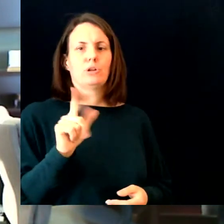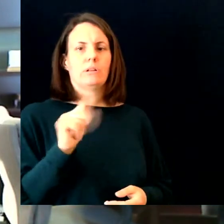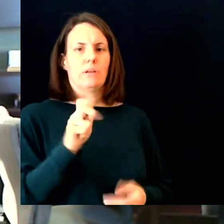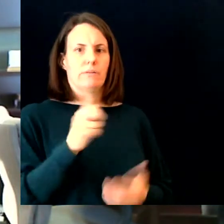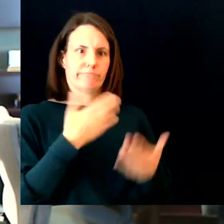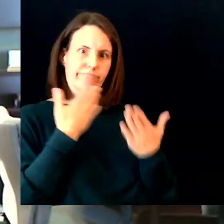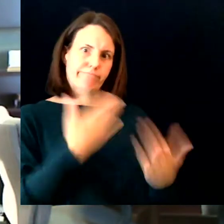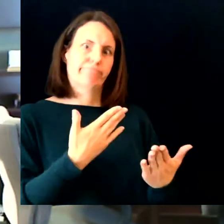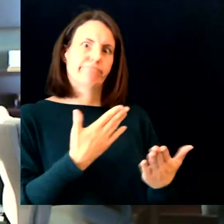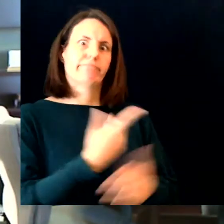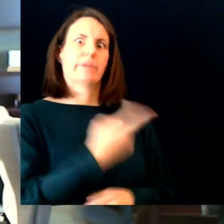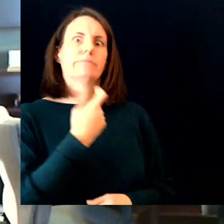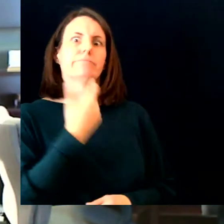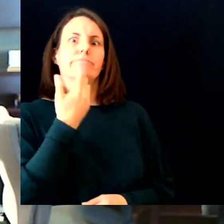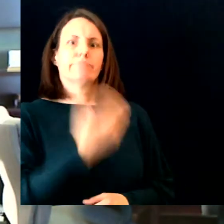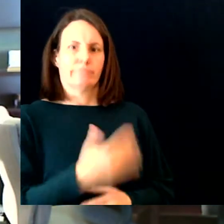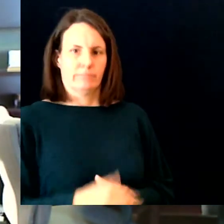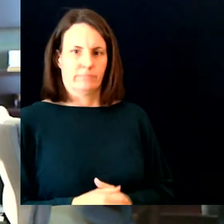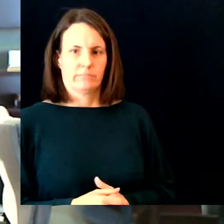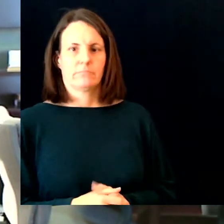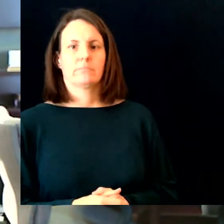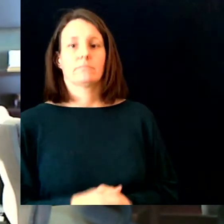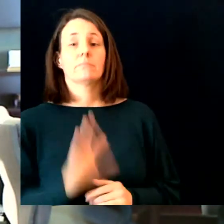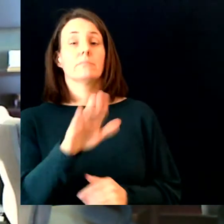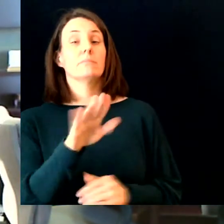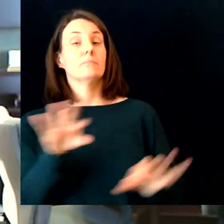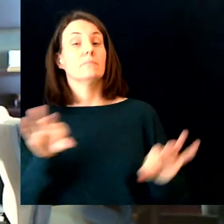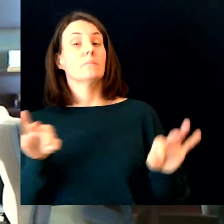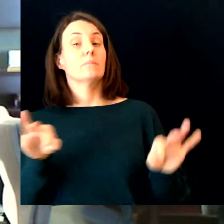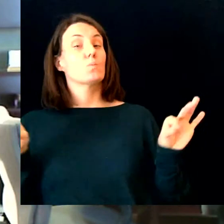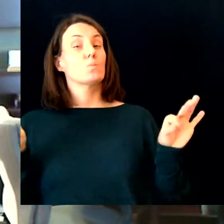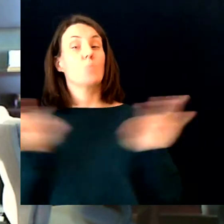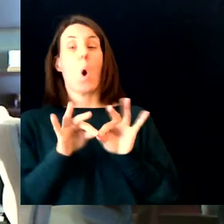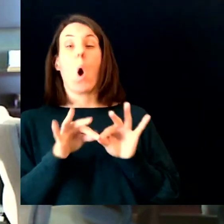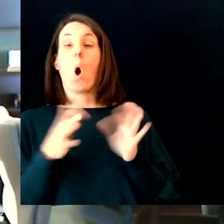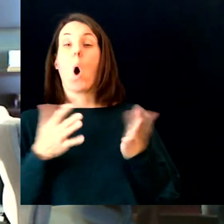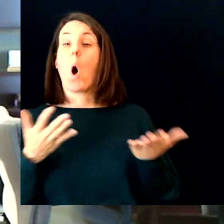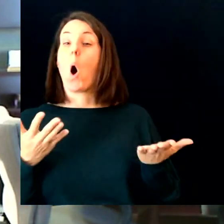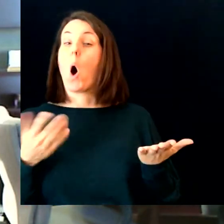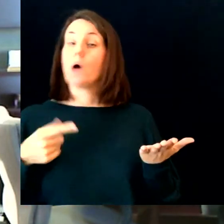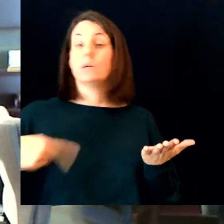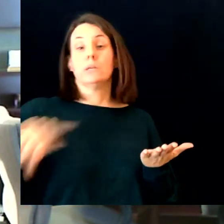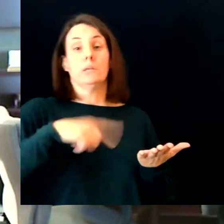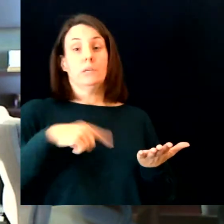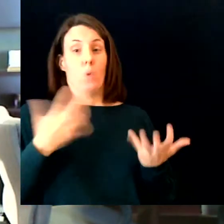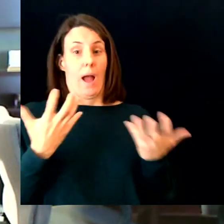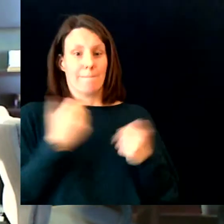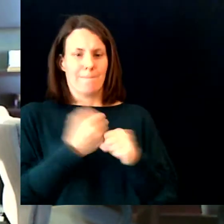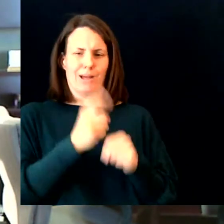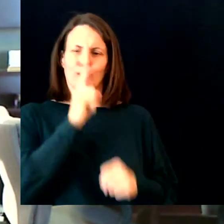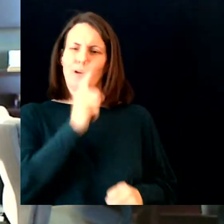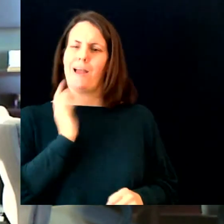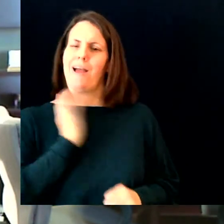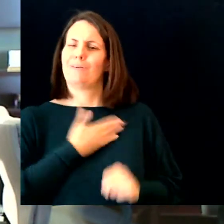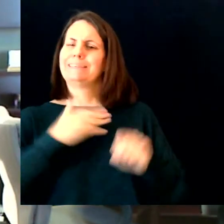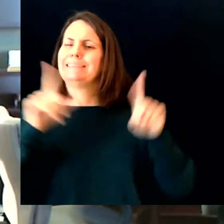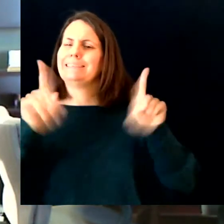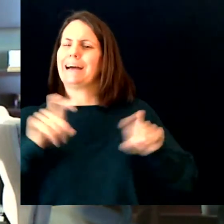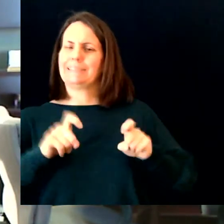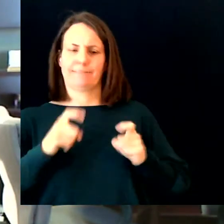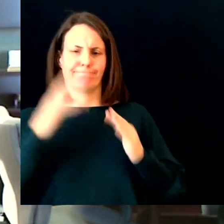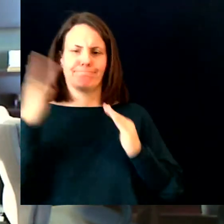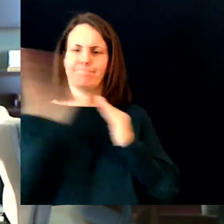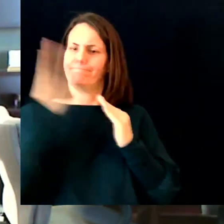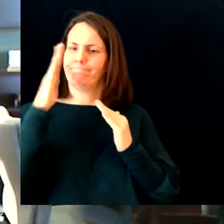they are dealing with a reputable testing vendor and getting a high quality COVID-19 test is to go through the Department